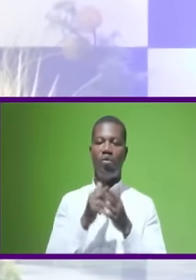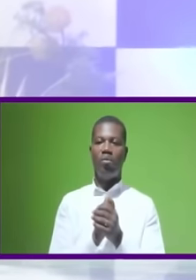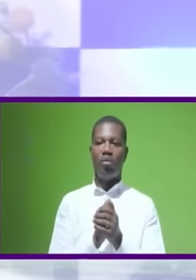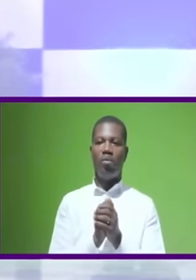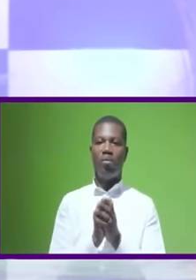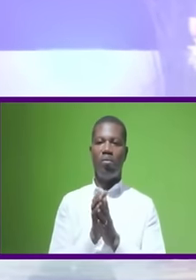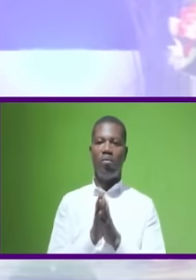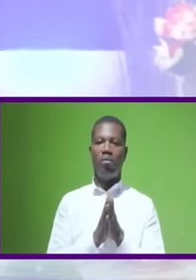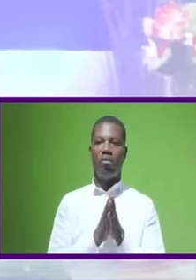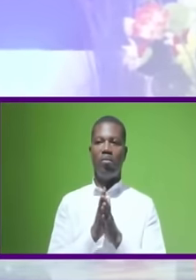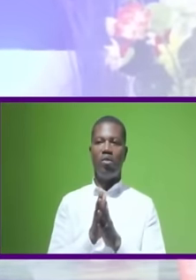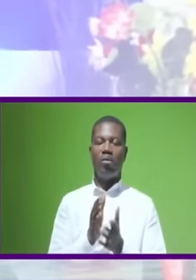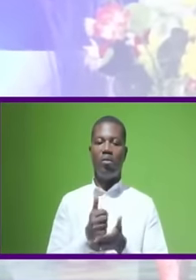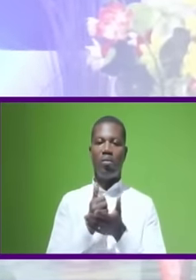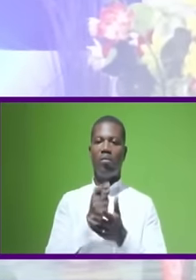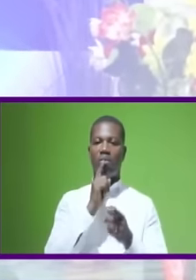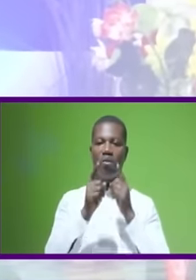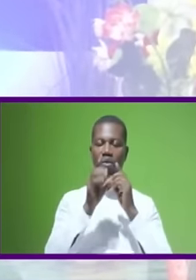Sikanibia.